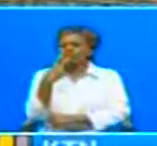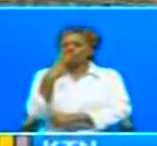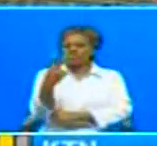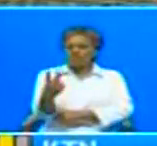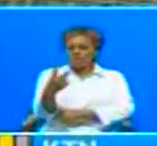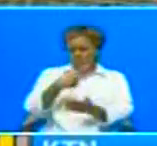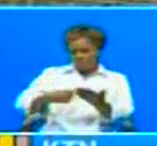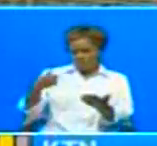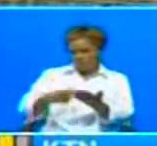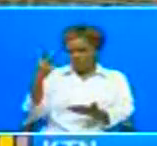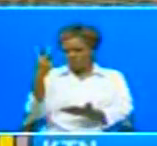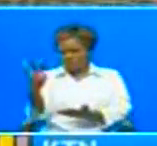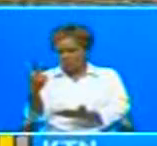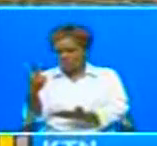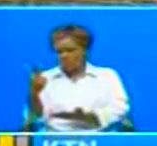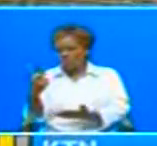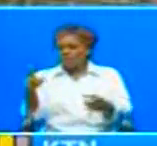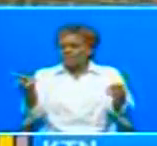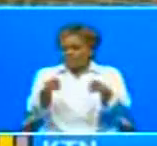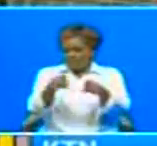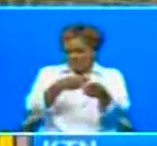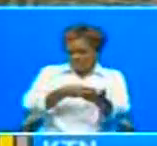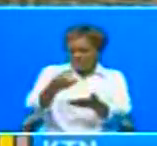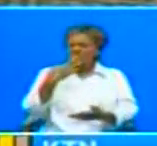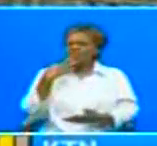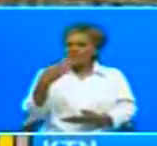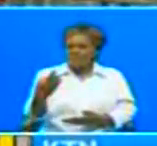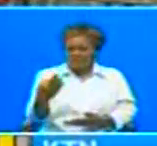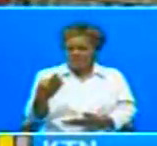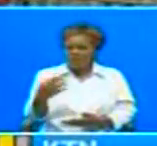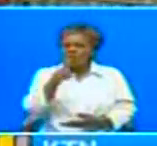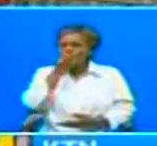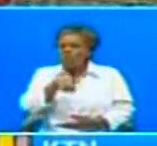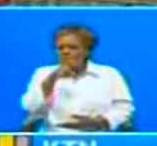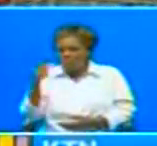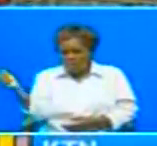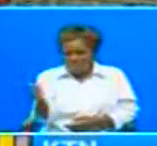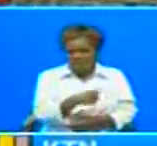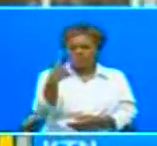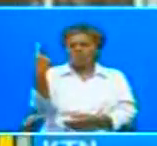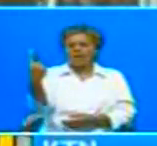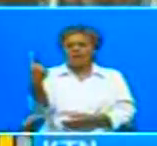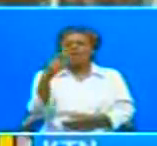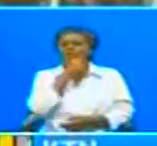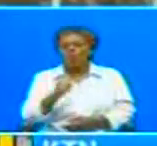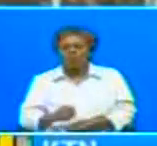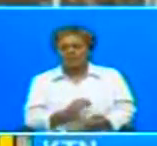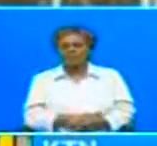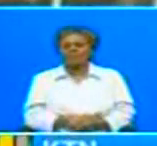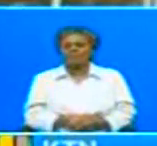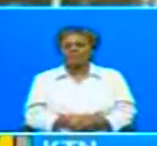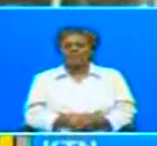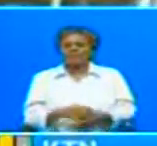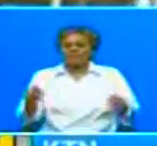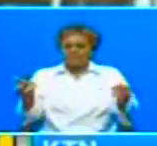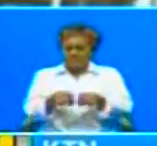for two-week-old birds. We also sell at 300 shillings for one-month-old birds. Other